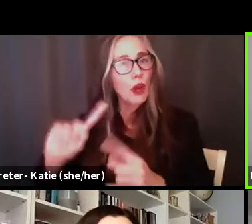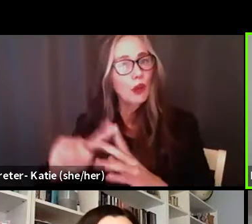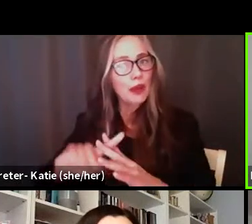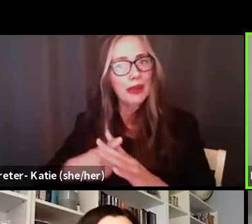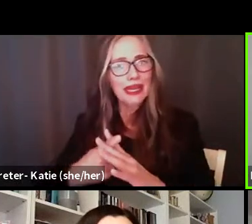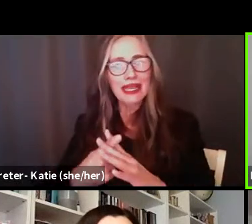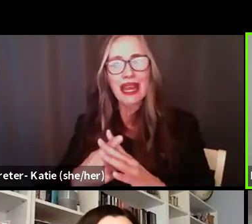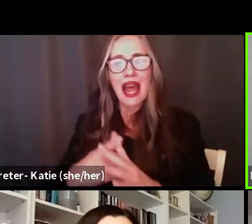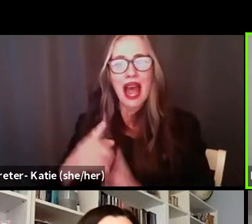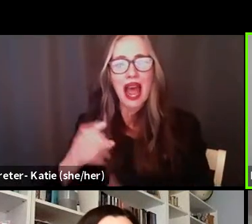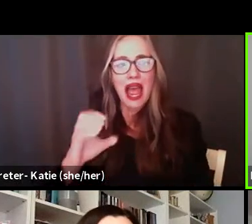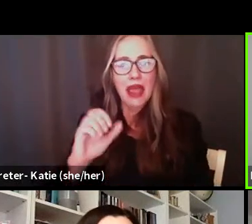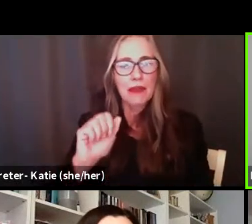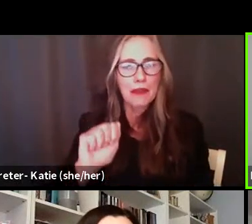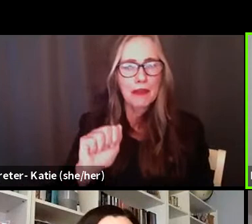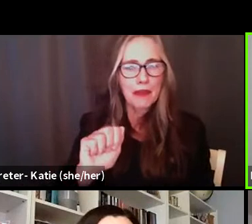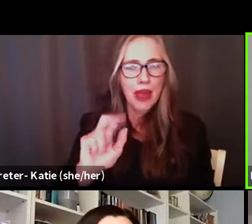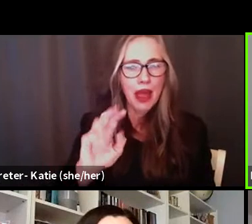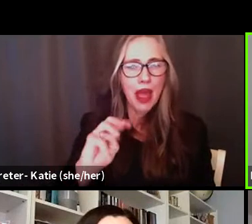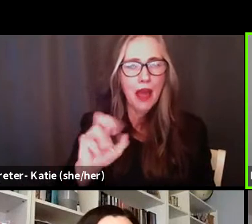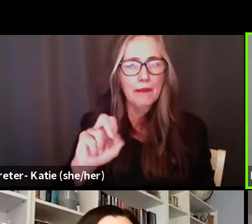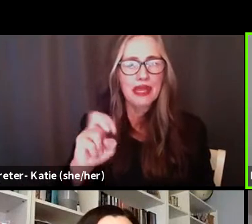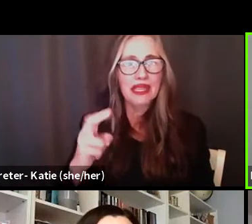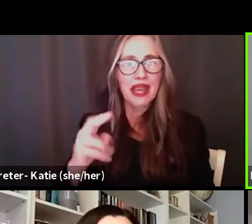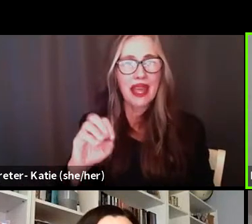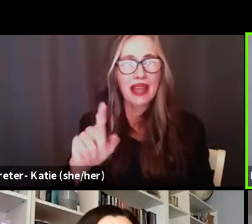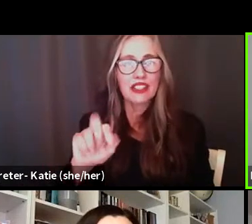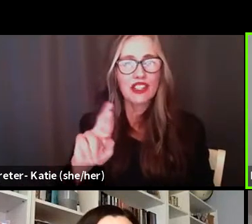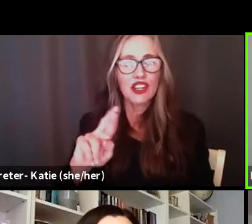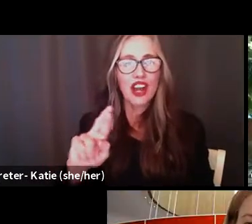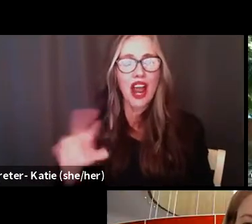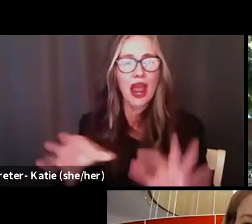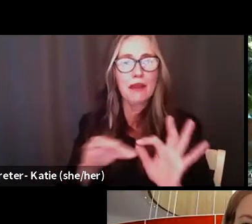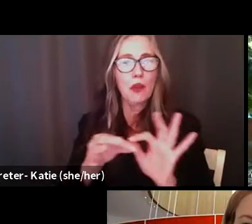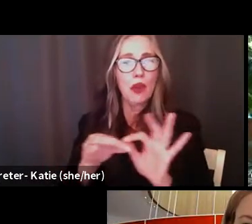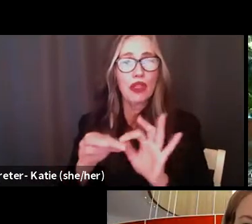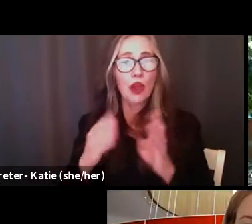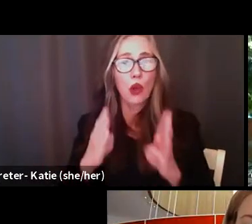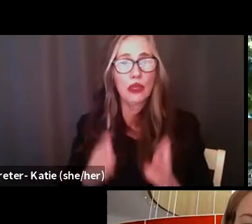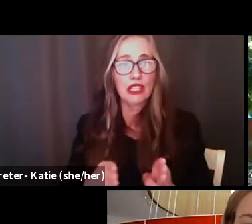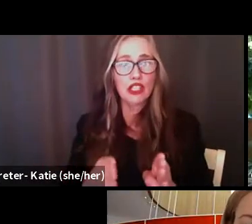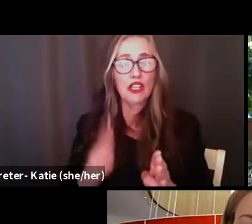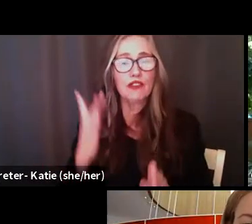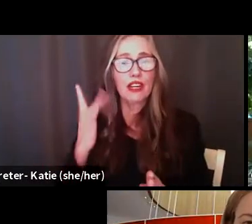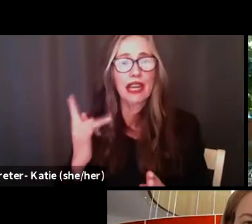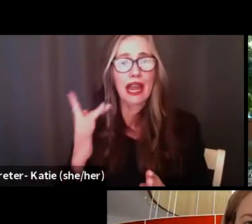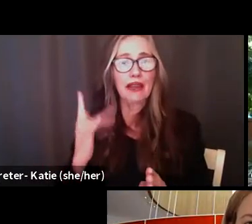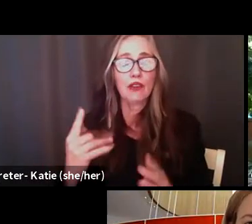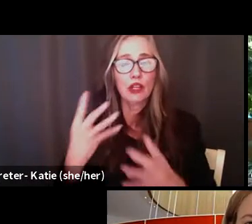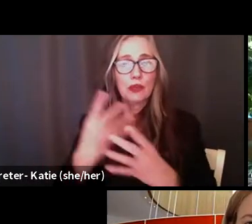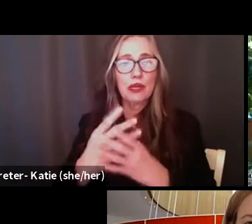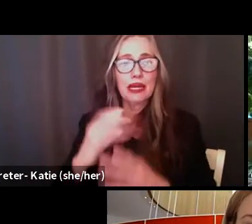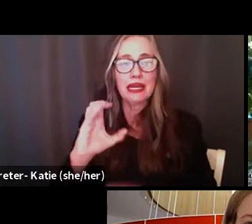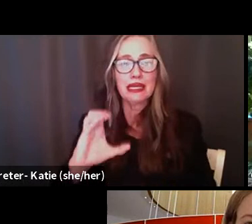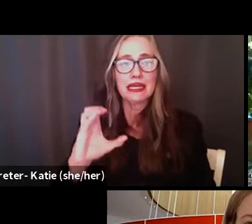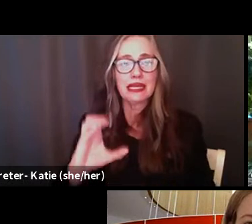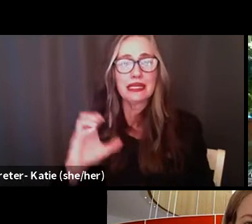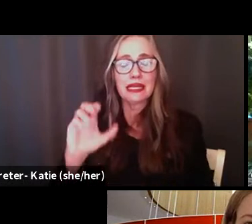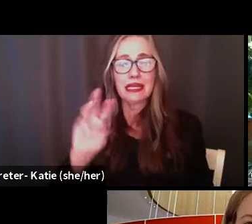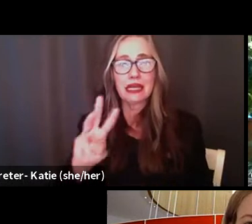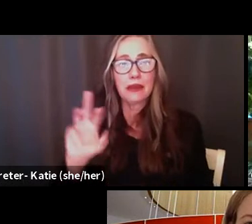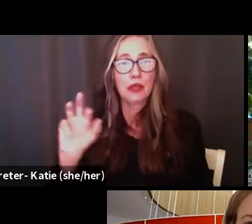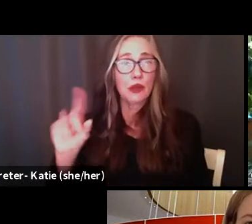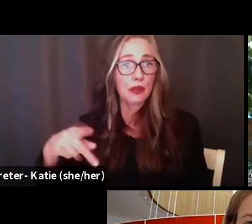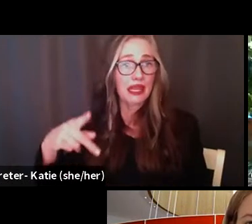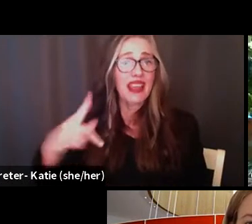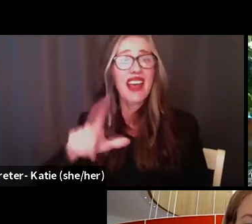elster i'm the campaign and policy coordinator with the california coalition former prisoners or ccwp which was founded over 25